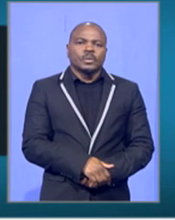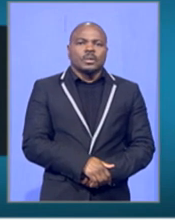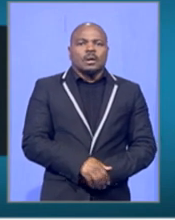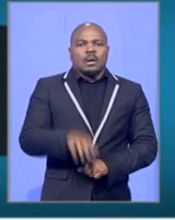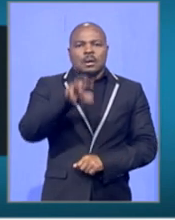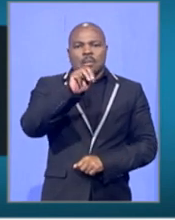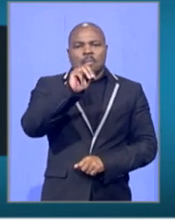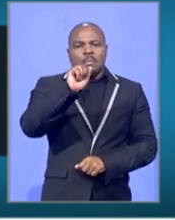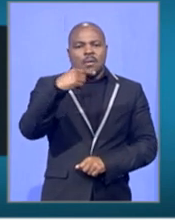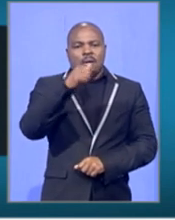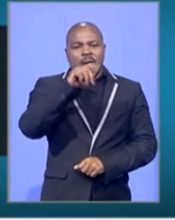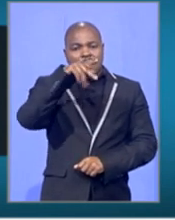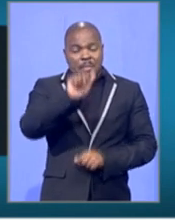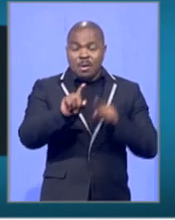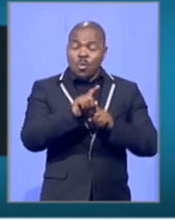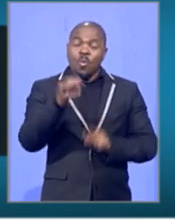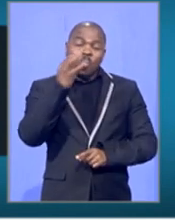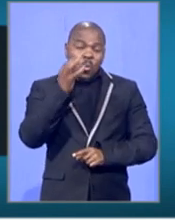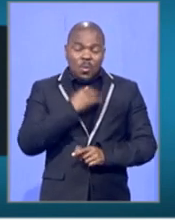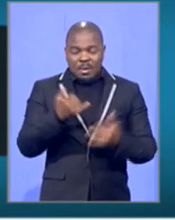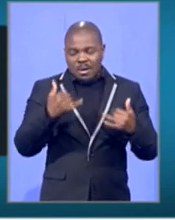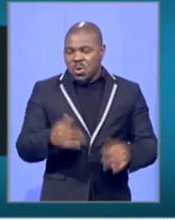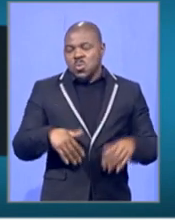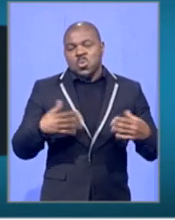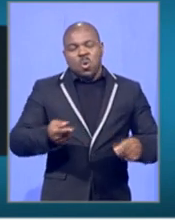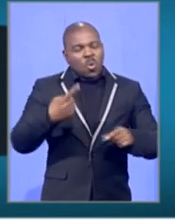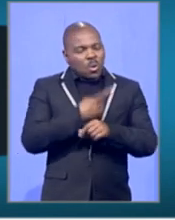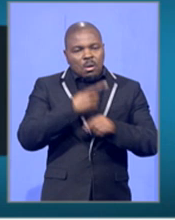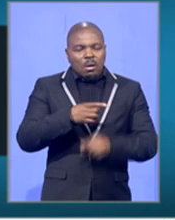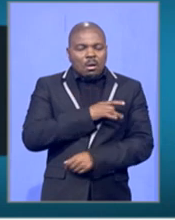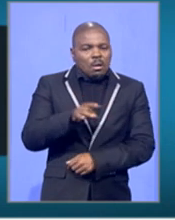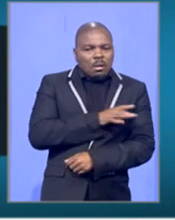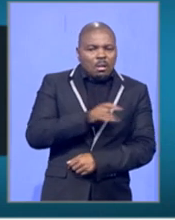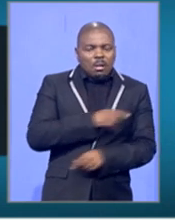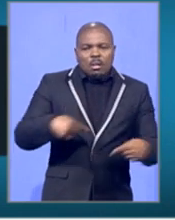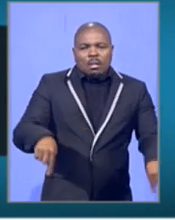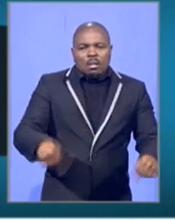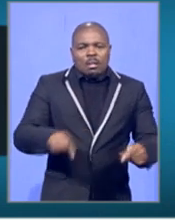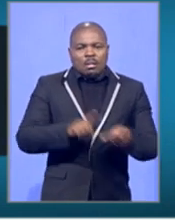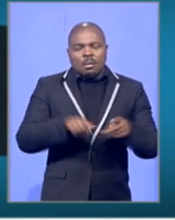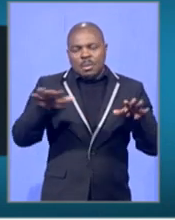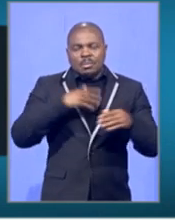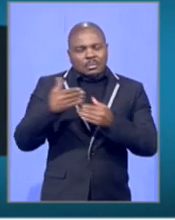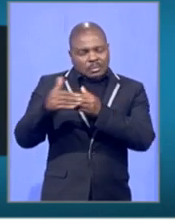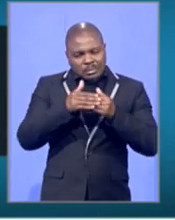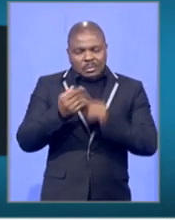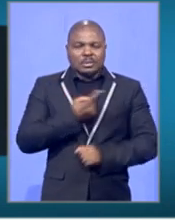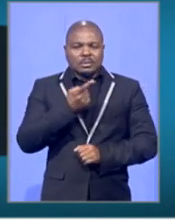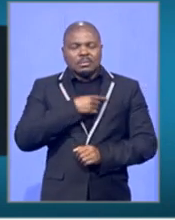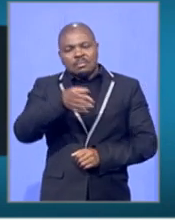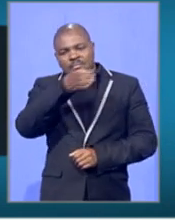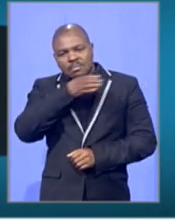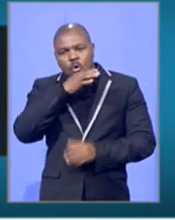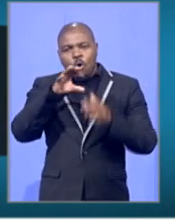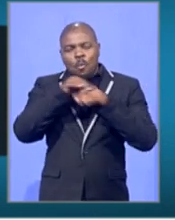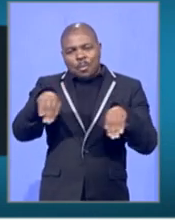Shoki Magapa yena o re bjale gona re phela ka letshogo, tharollo ke gore batho ba itote ba nwele madila